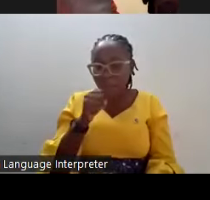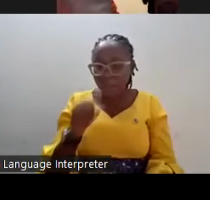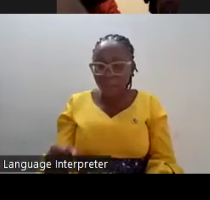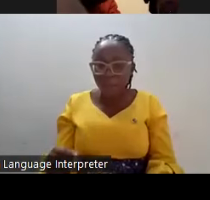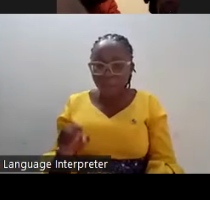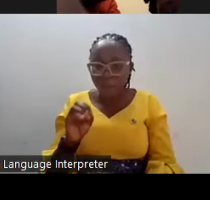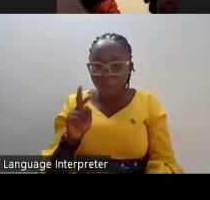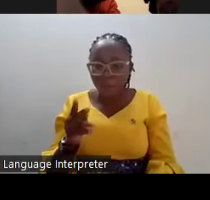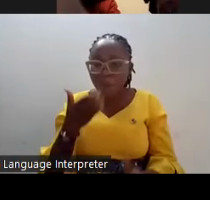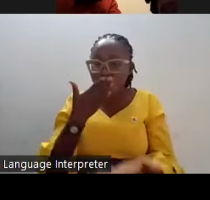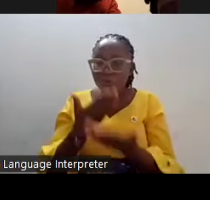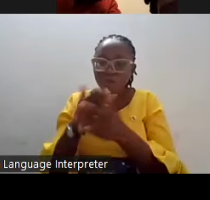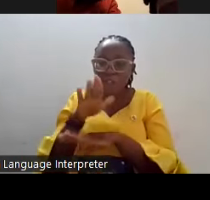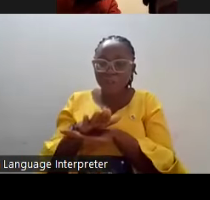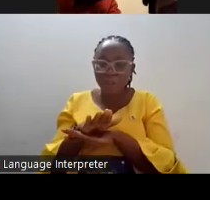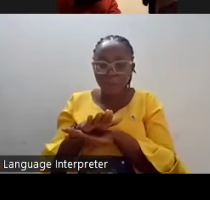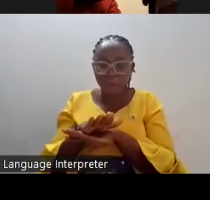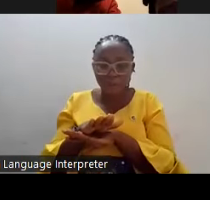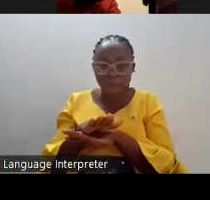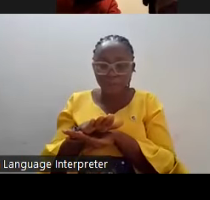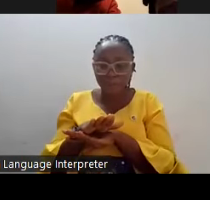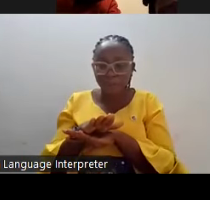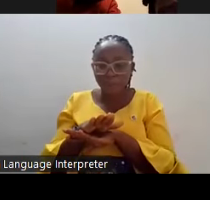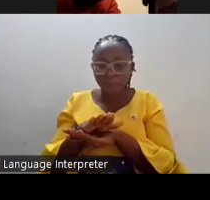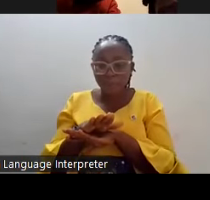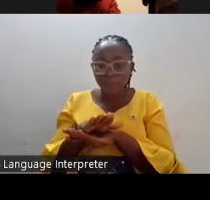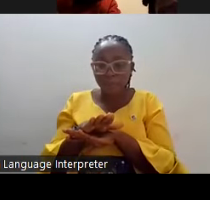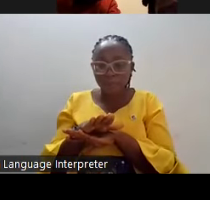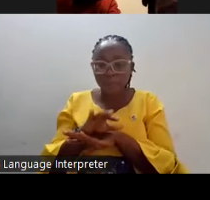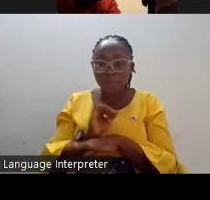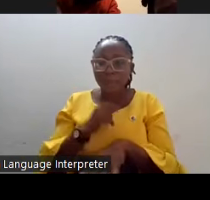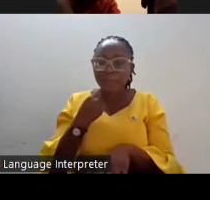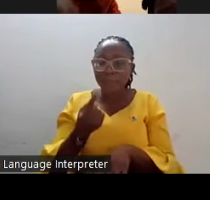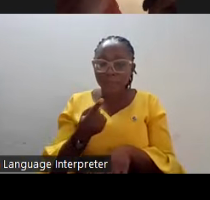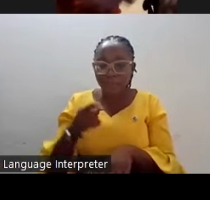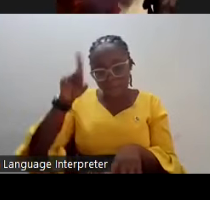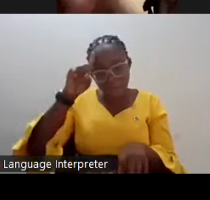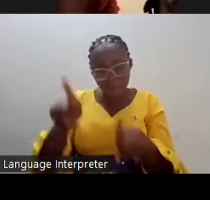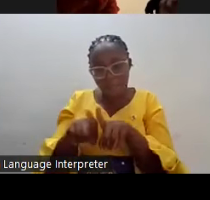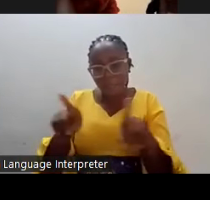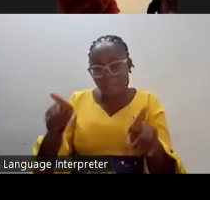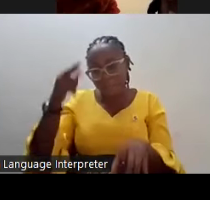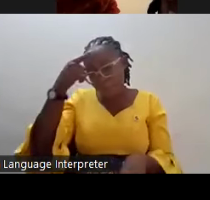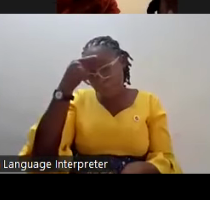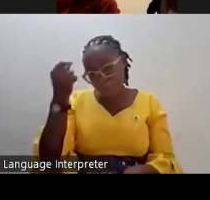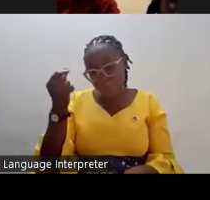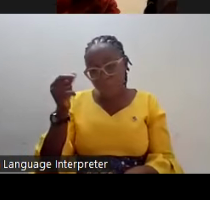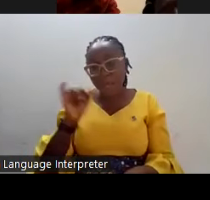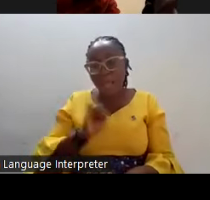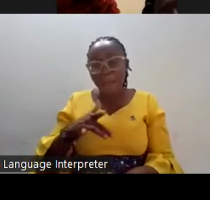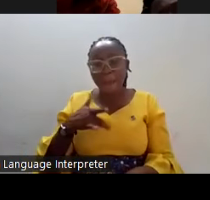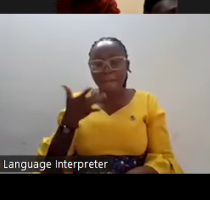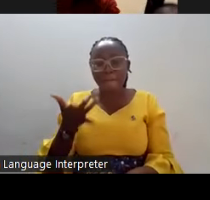Okay, good evening. Oh, okay. So I said disagree because I